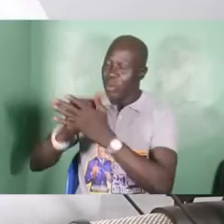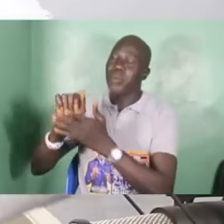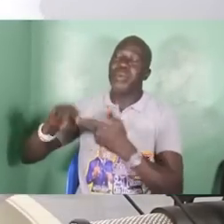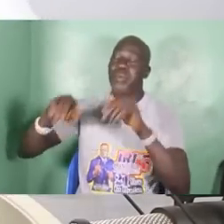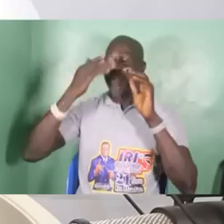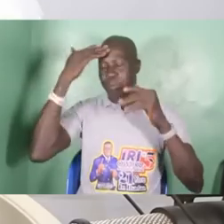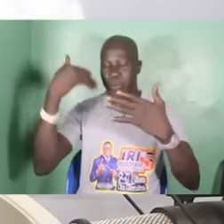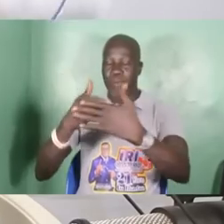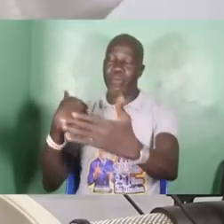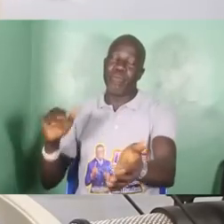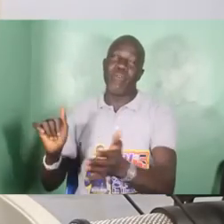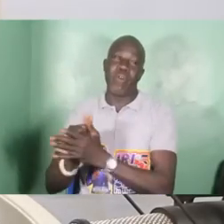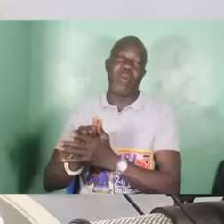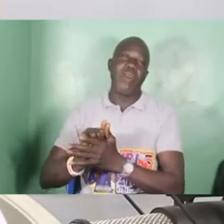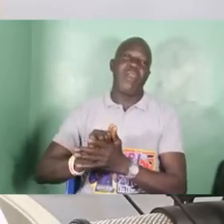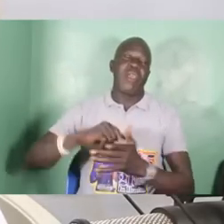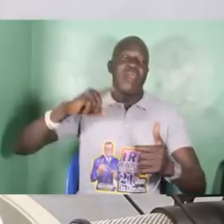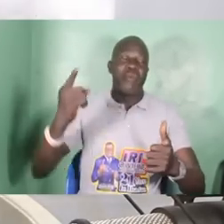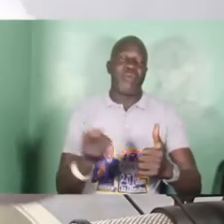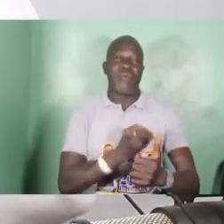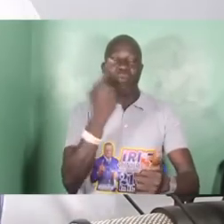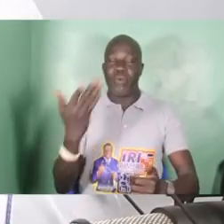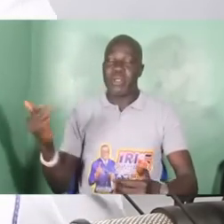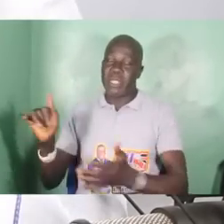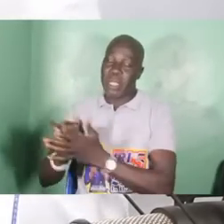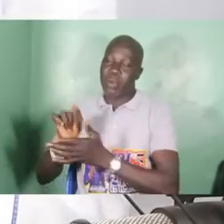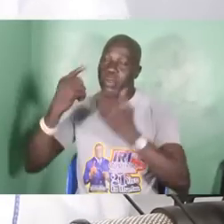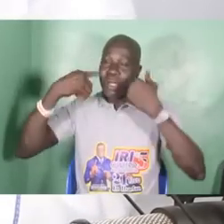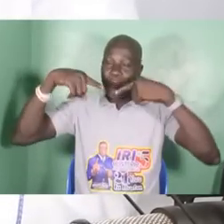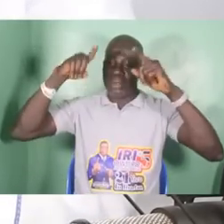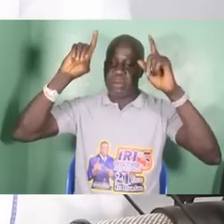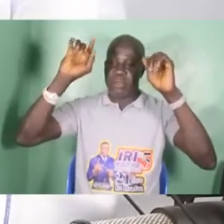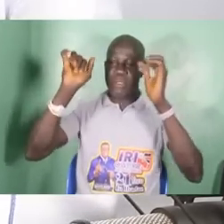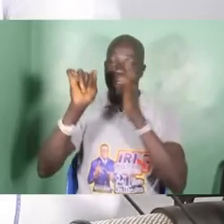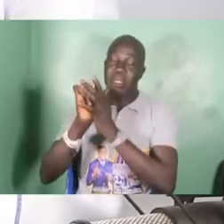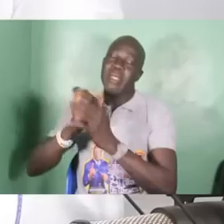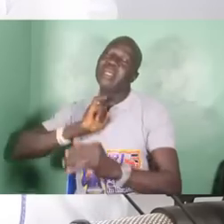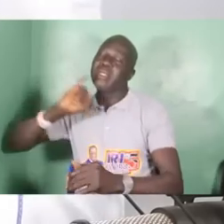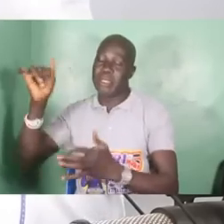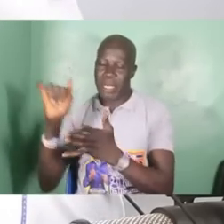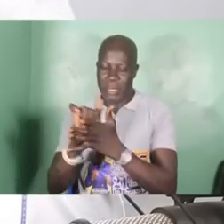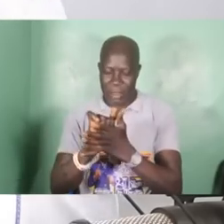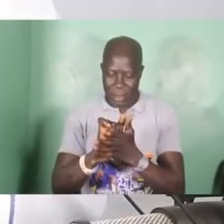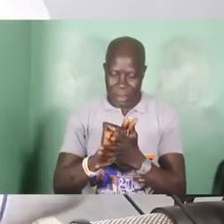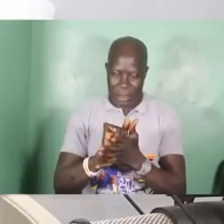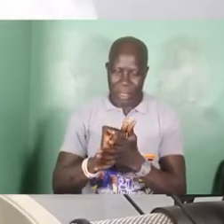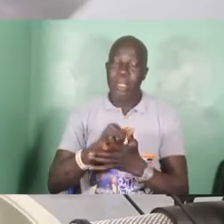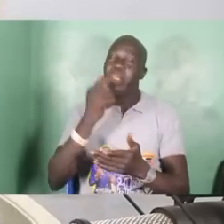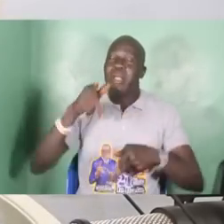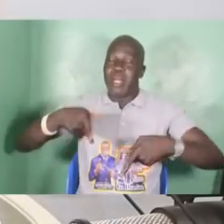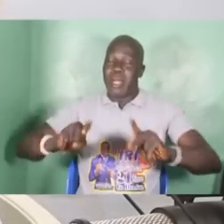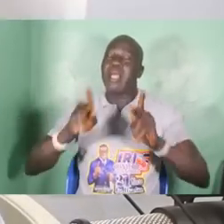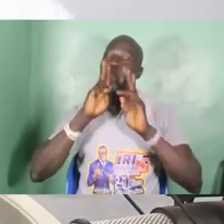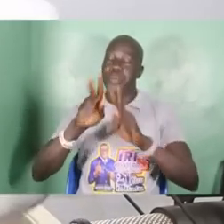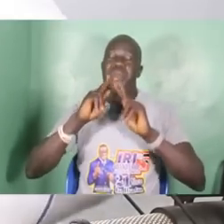for you not to know before. Oh wa koko ti ma kede the first thing I will now oh na ni pe is that ti alaafia